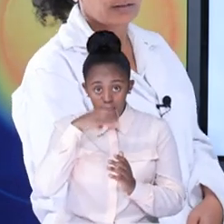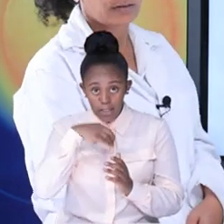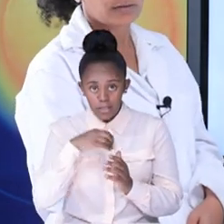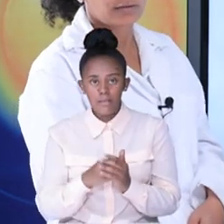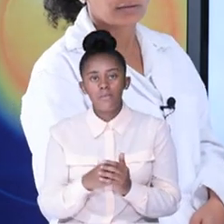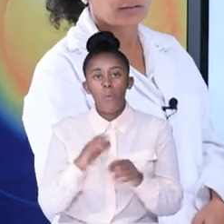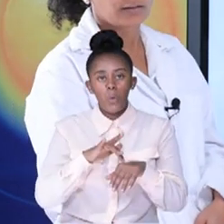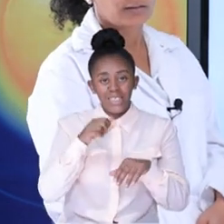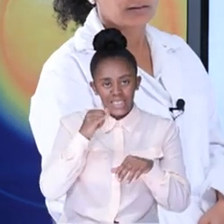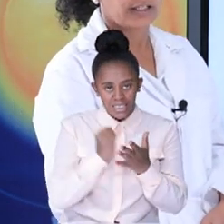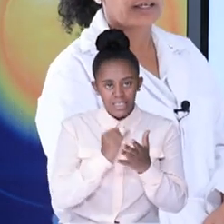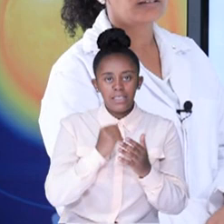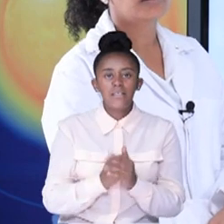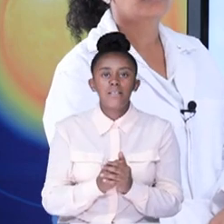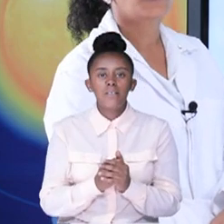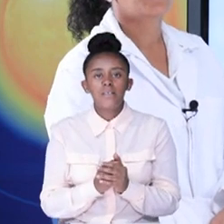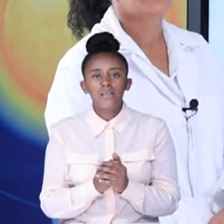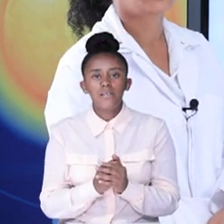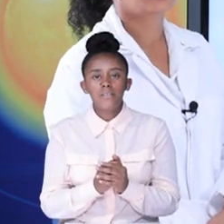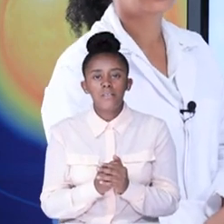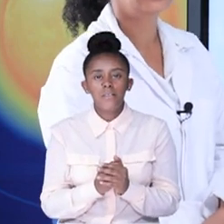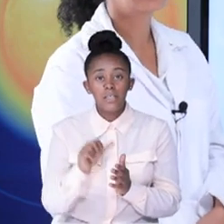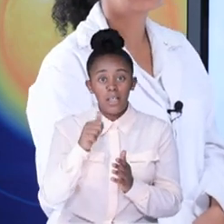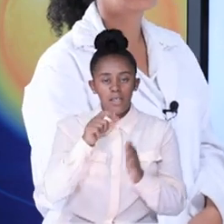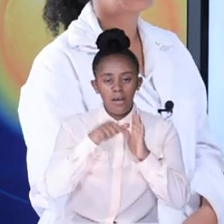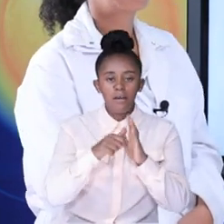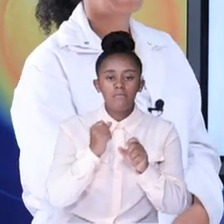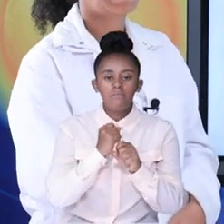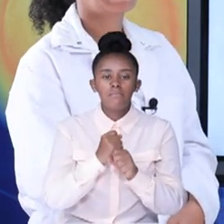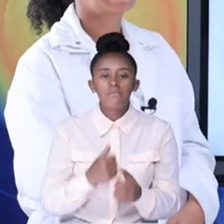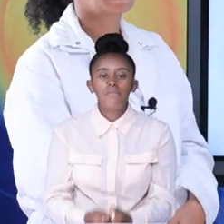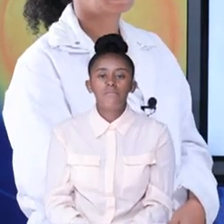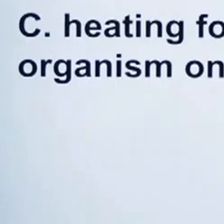on it. Again, 10 seconds.